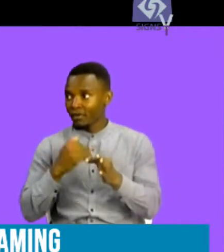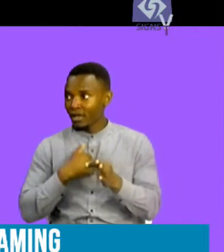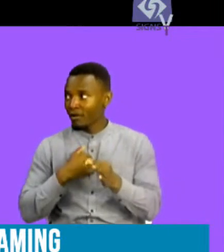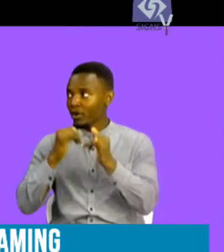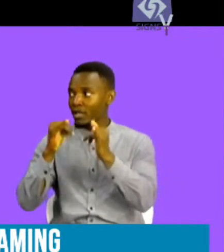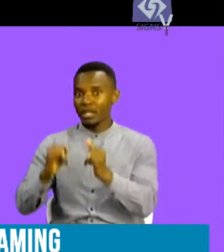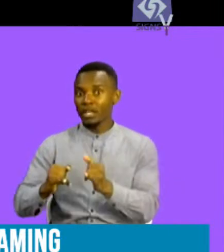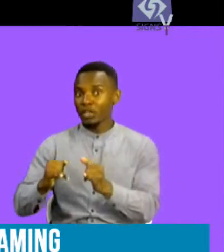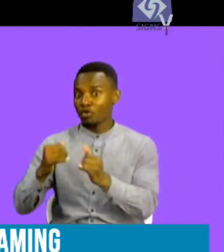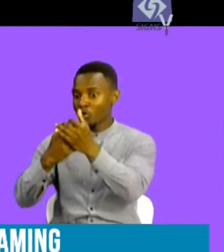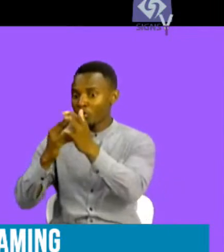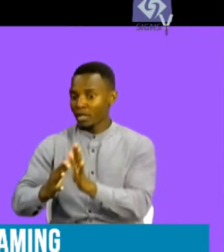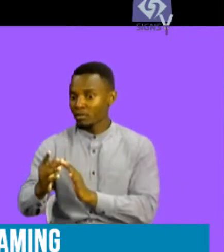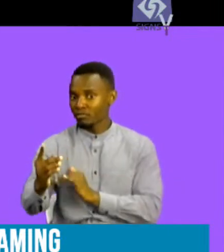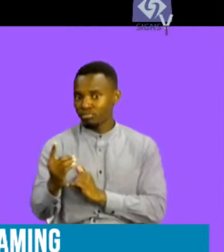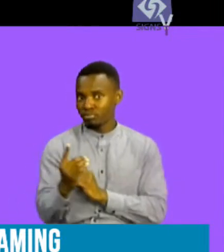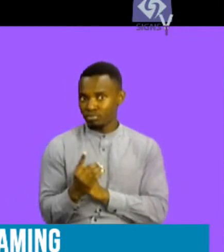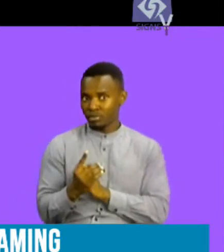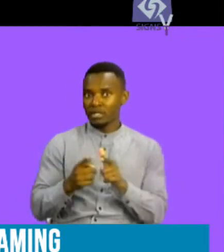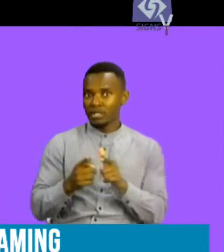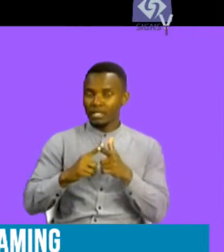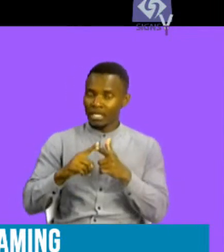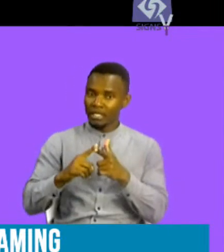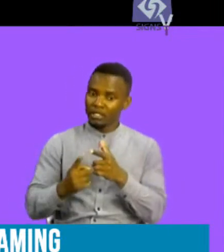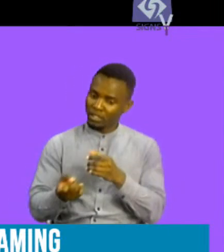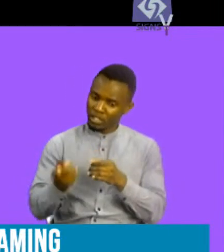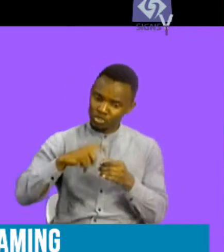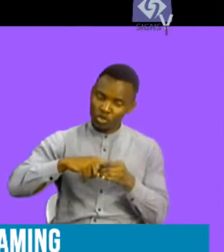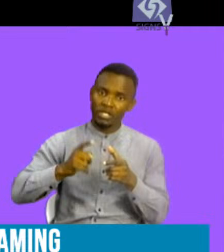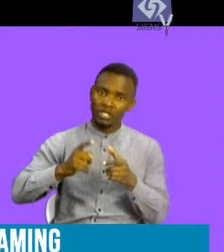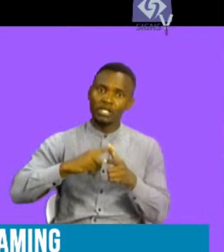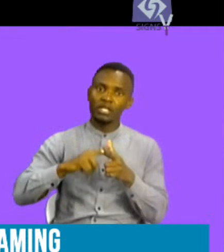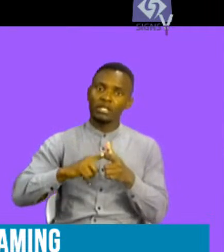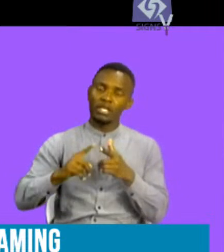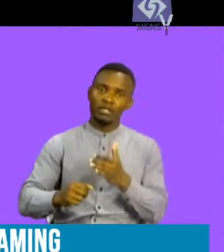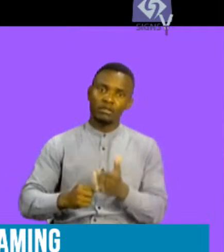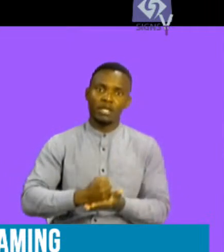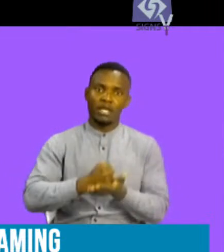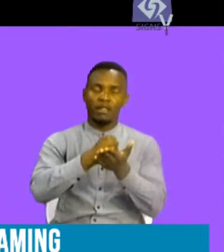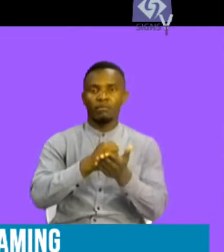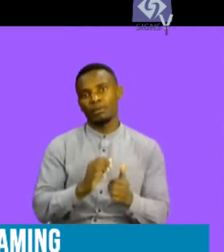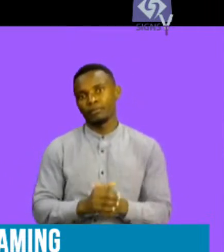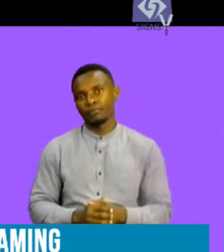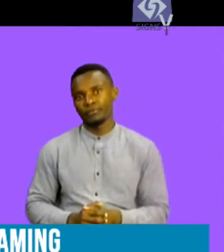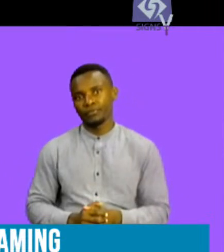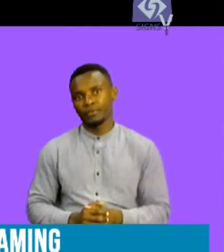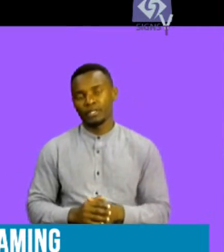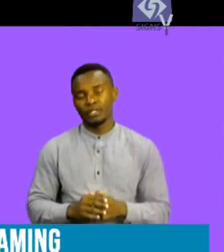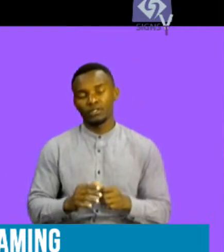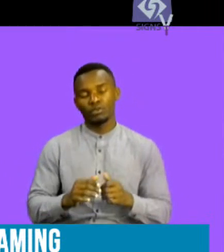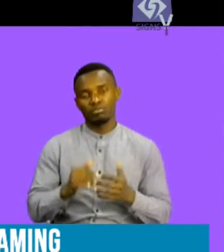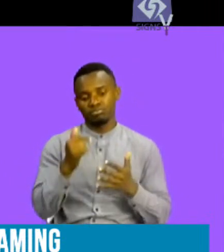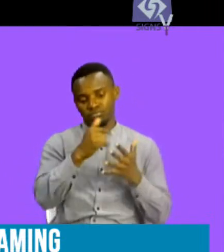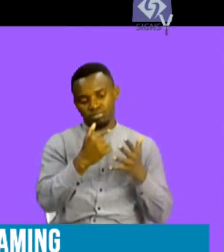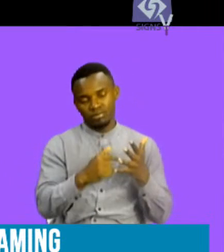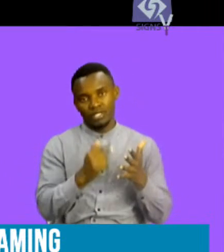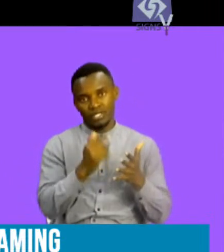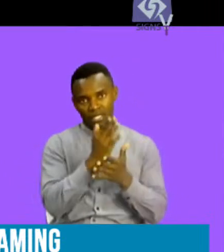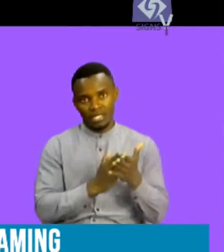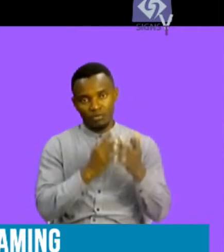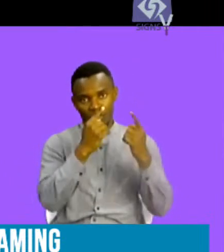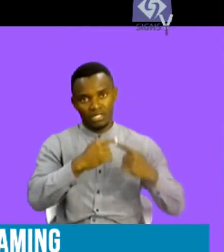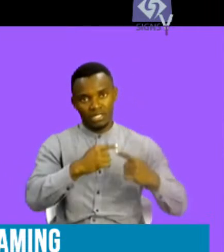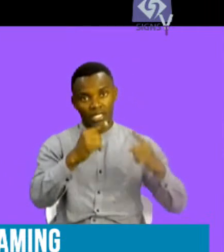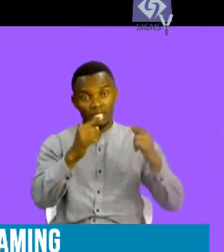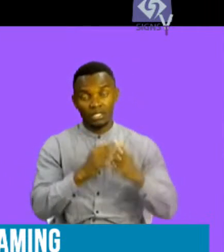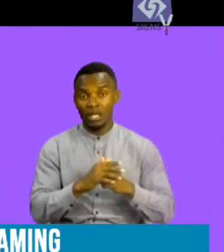plug in and say, I will plug in this area. So those are some of the success stories I think we've had. The partners